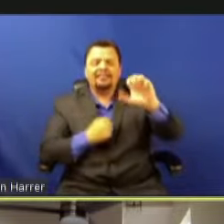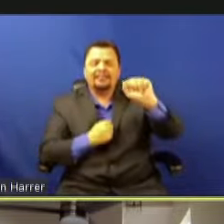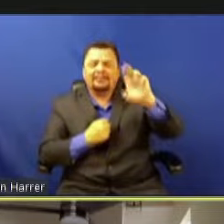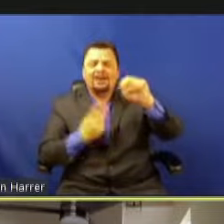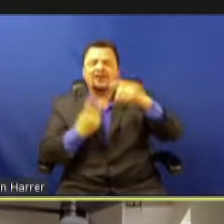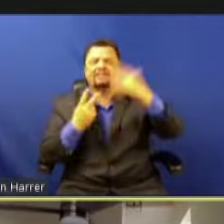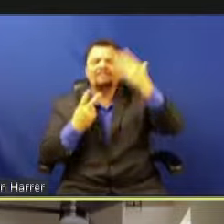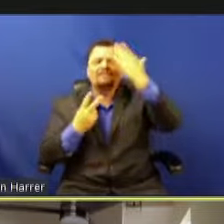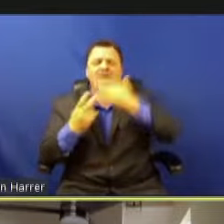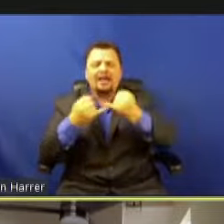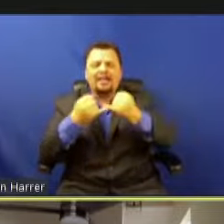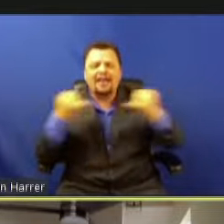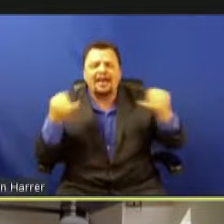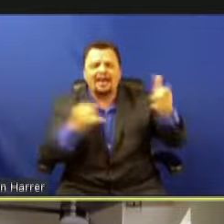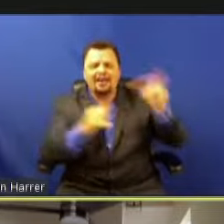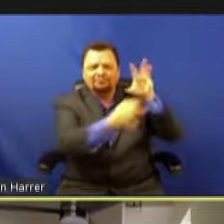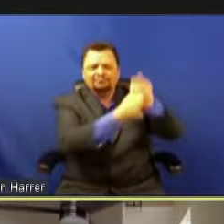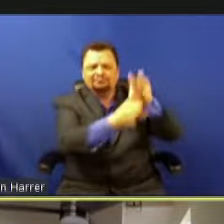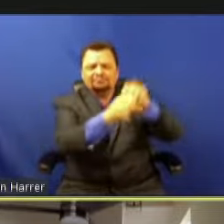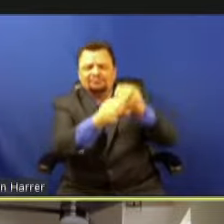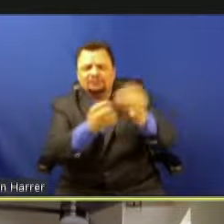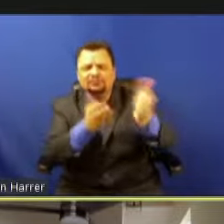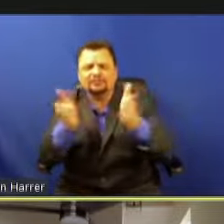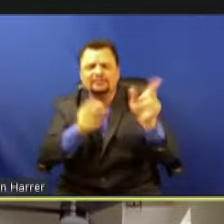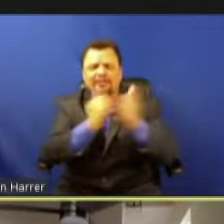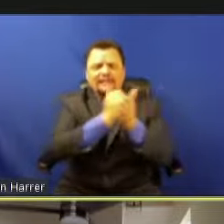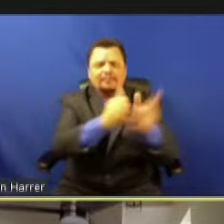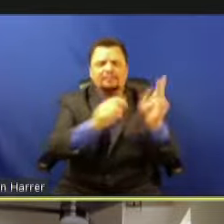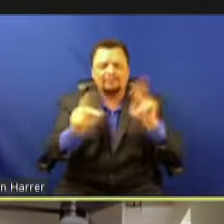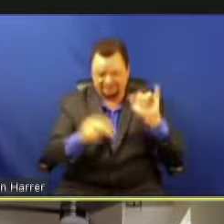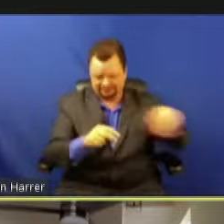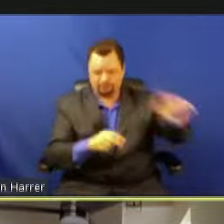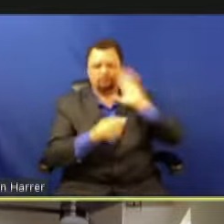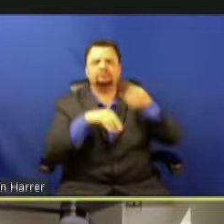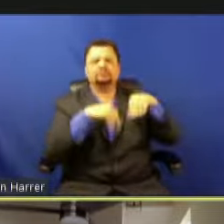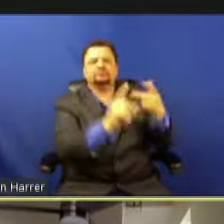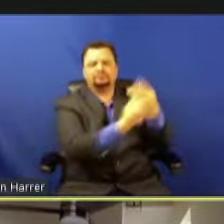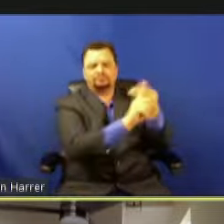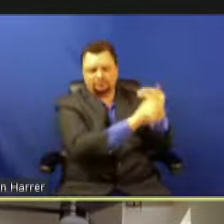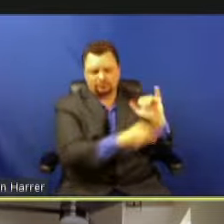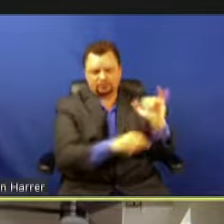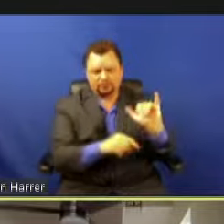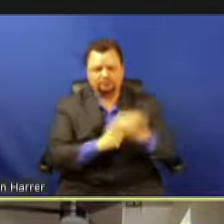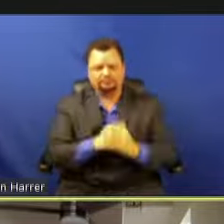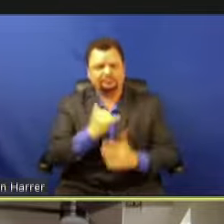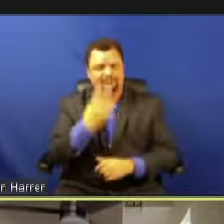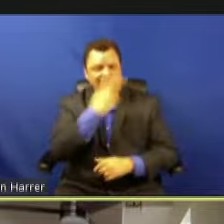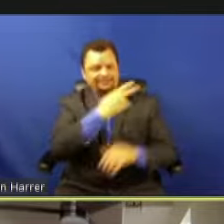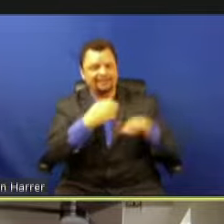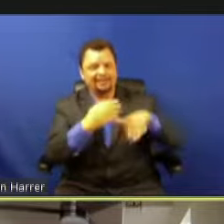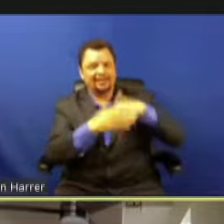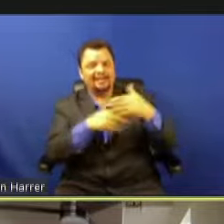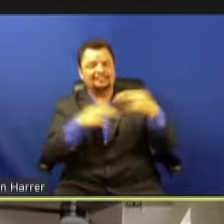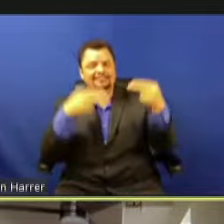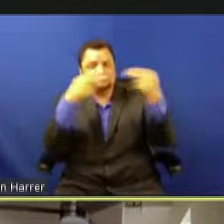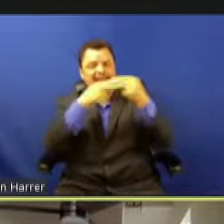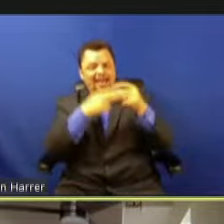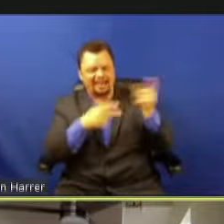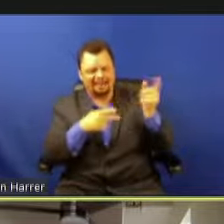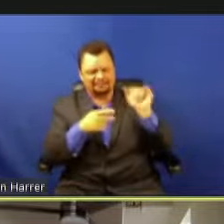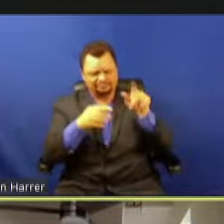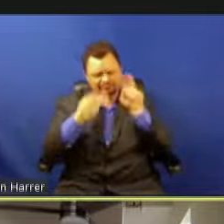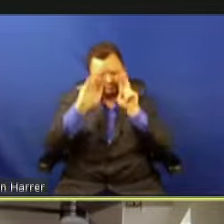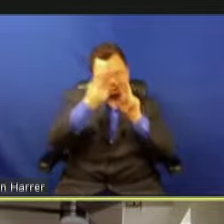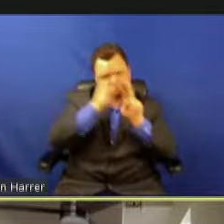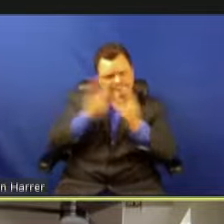So to show you some of the numbers that have really gone into this strategic booster planning, we've assessed 4 different scenarios as we've